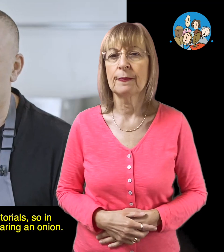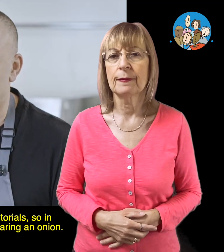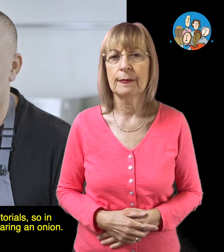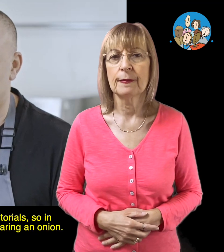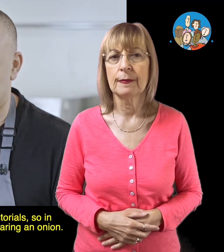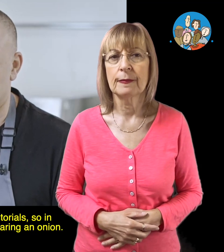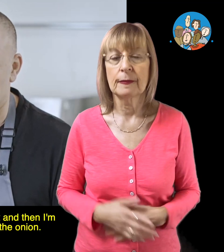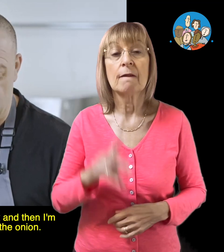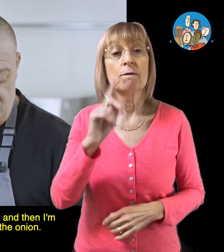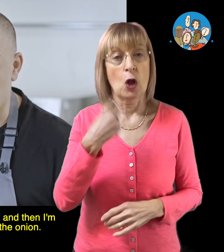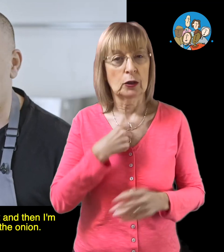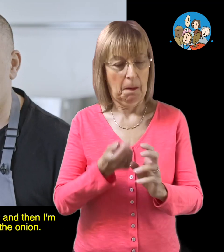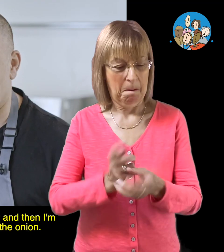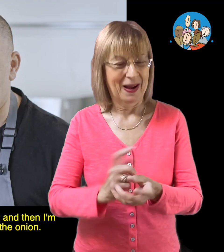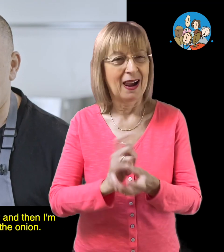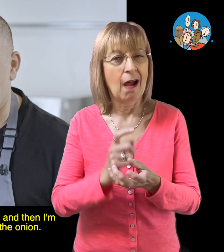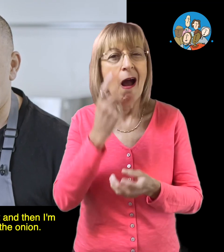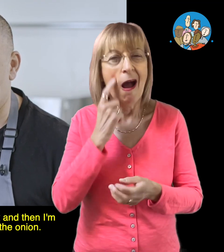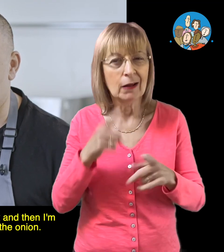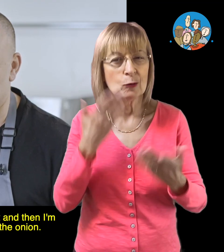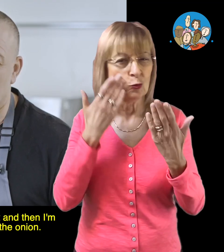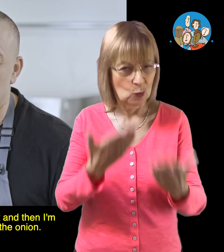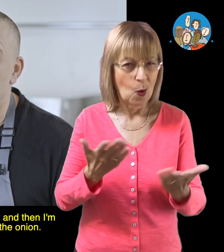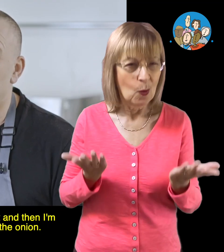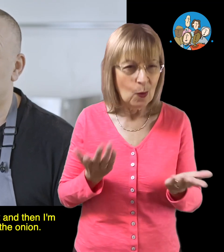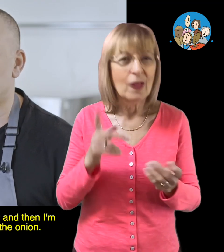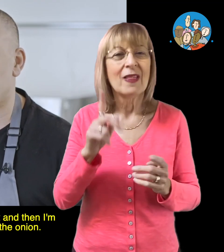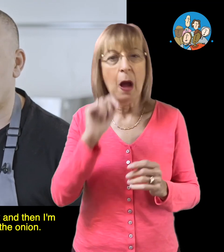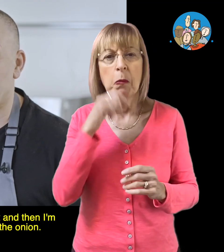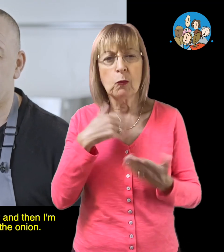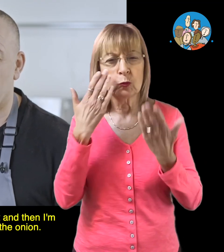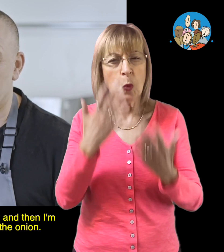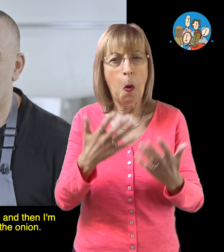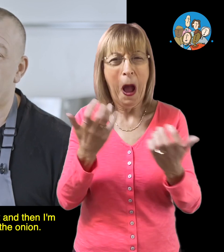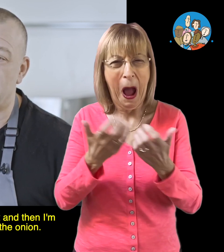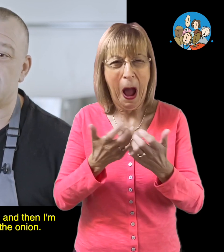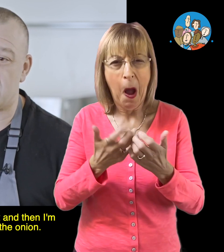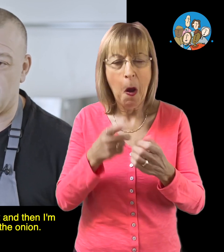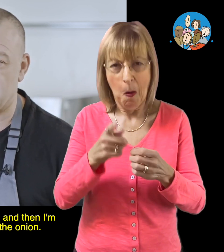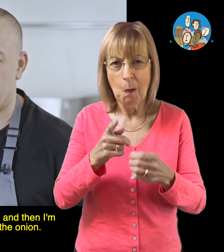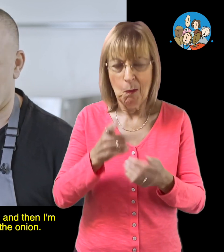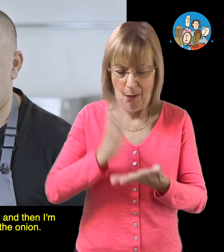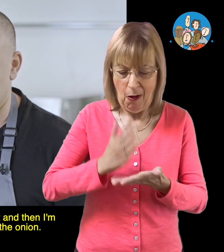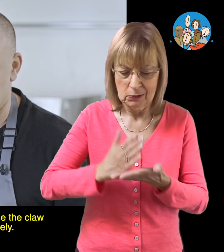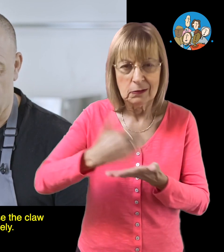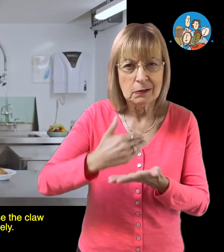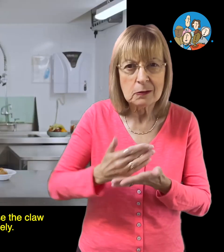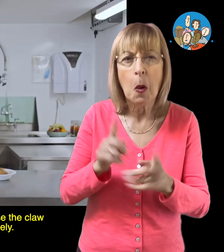of preparing an onion. So I'm going to peel the onion first and show you that, and then I'm going to show you how to dice and then slice the